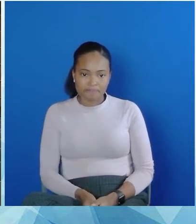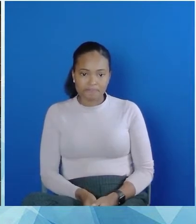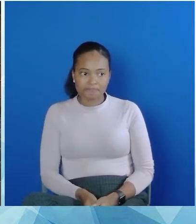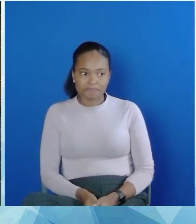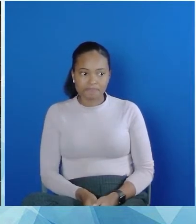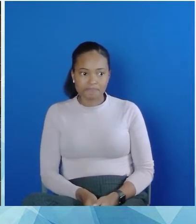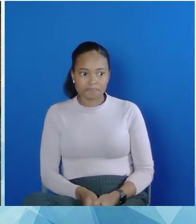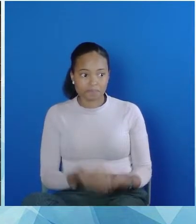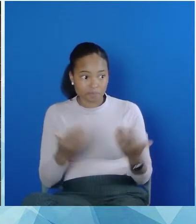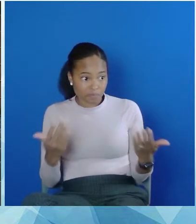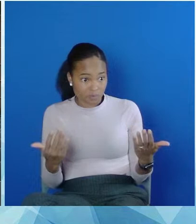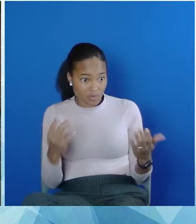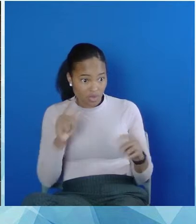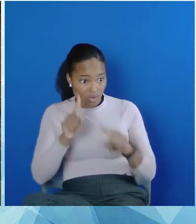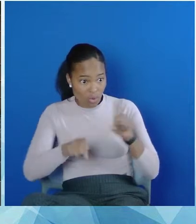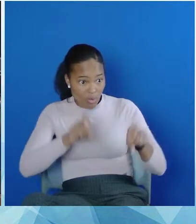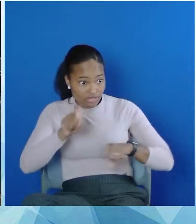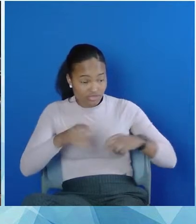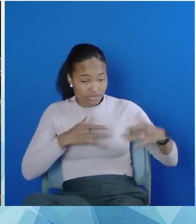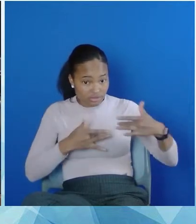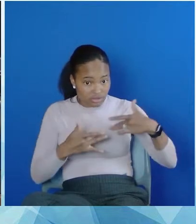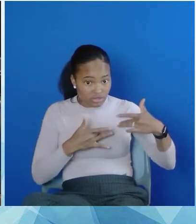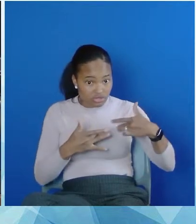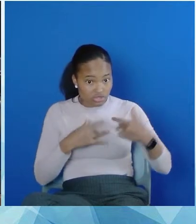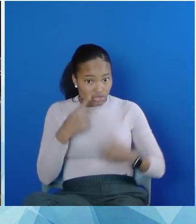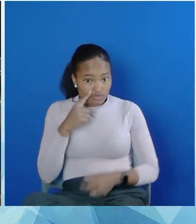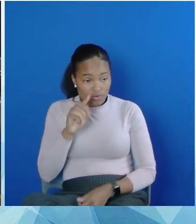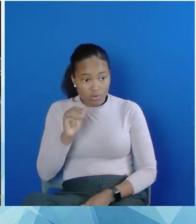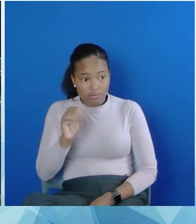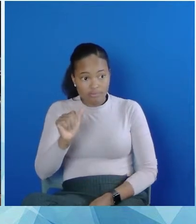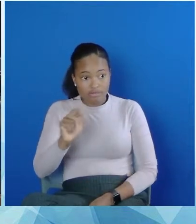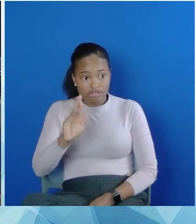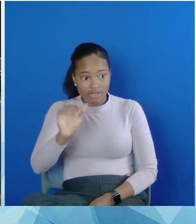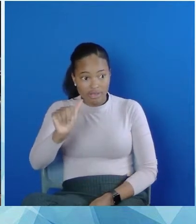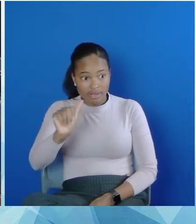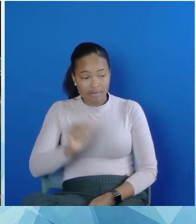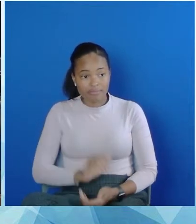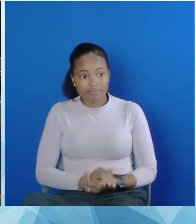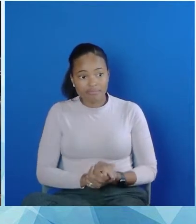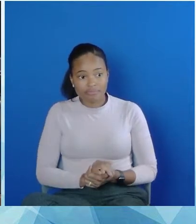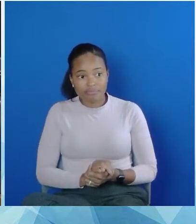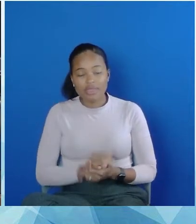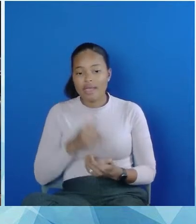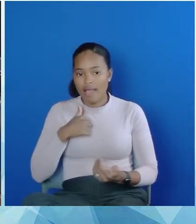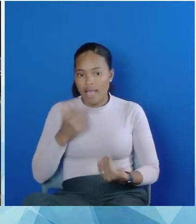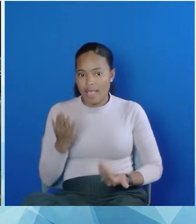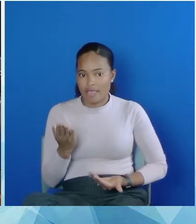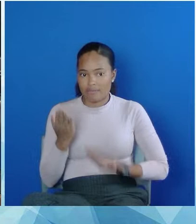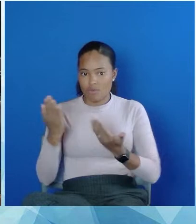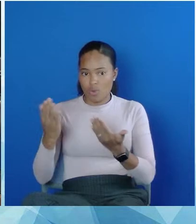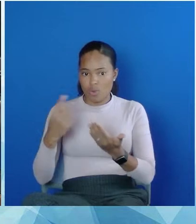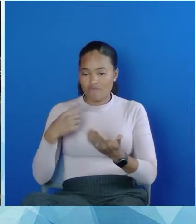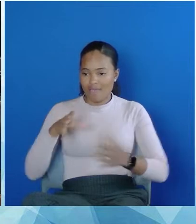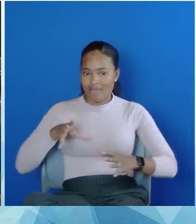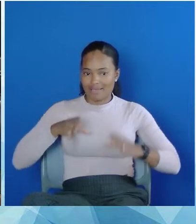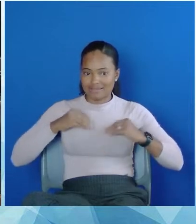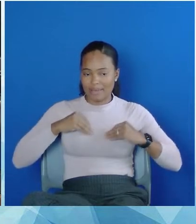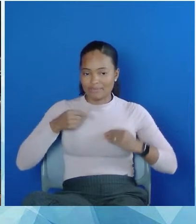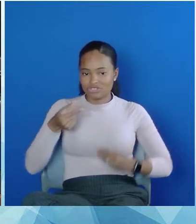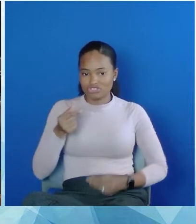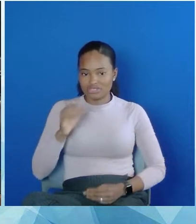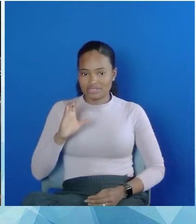Any questions or concerns for Maria on? Okay. I move that we accept GCFC